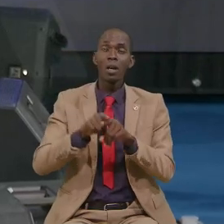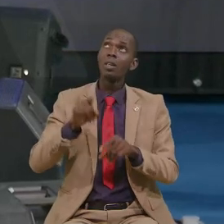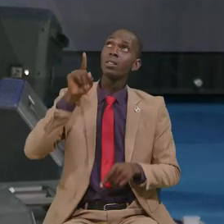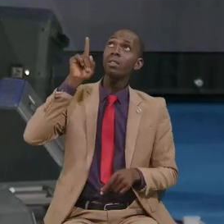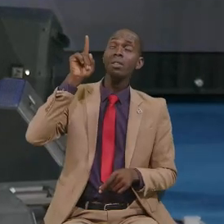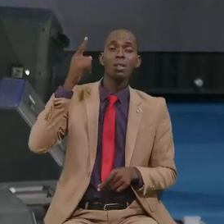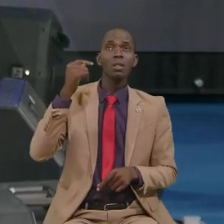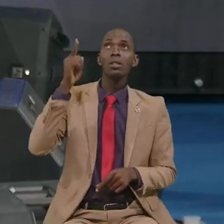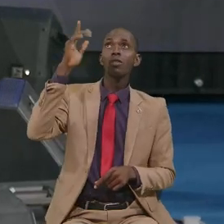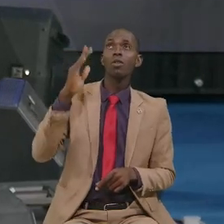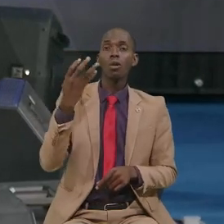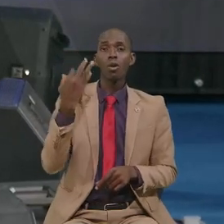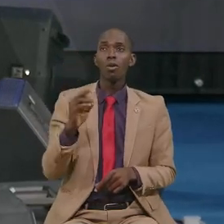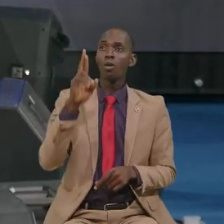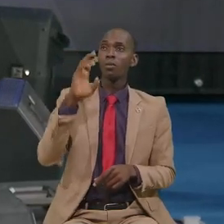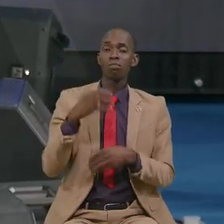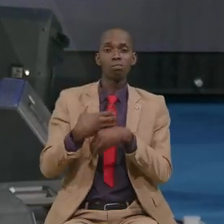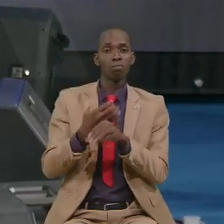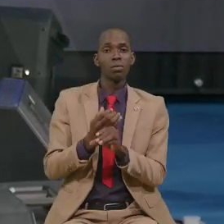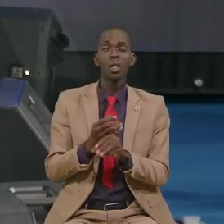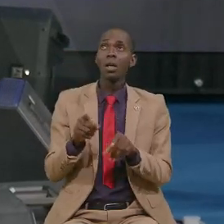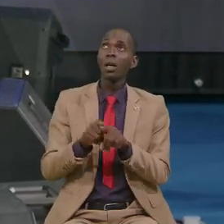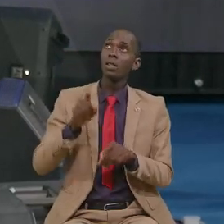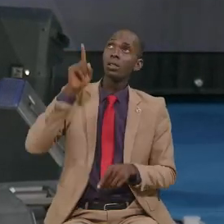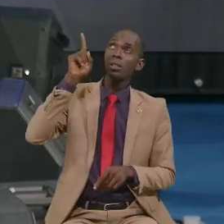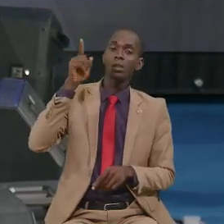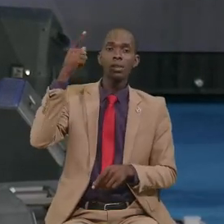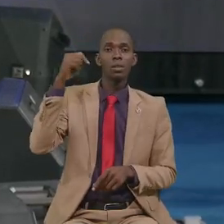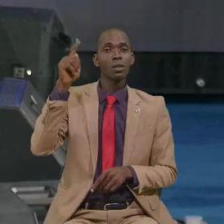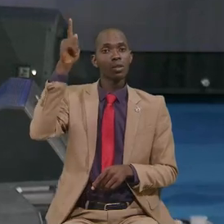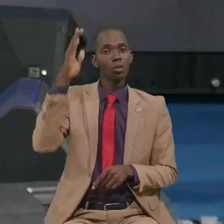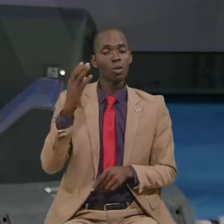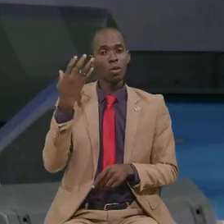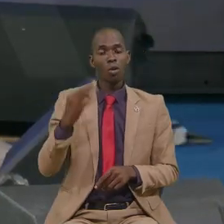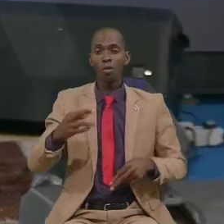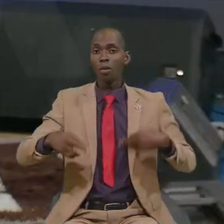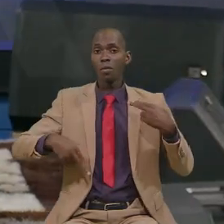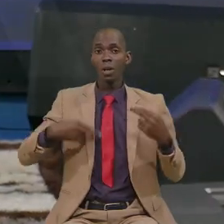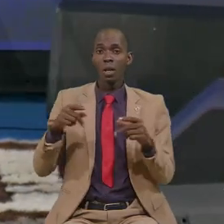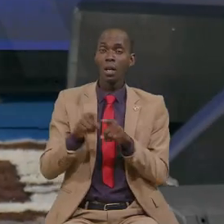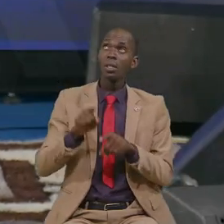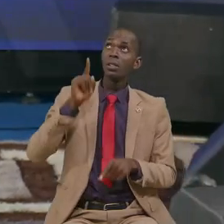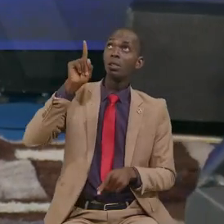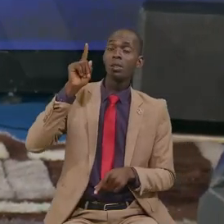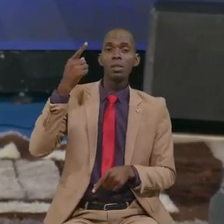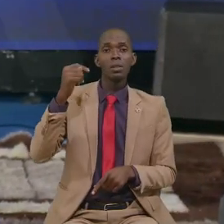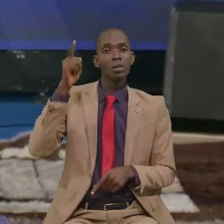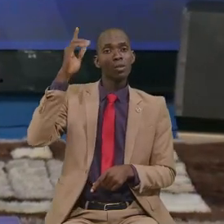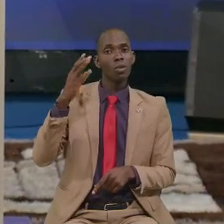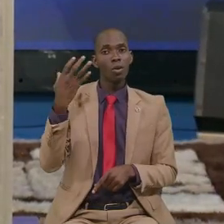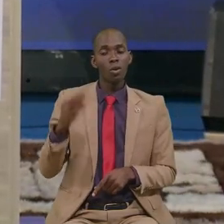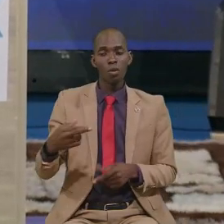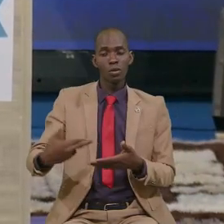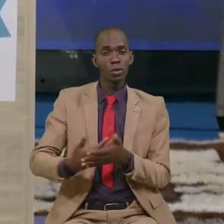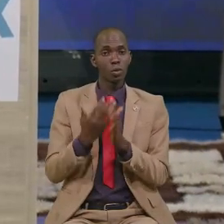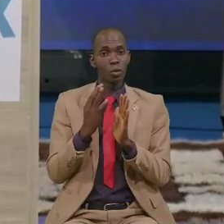of recreation, as he, the God of revival, as he, the God of renewal, as